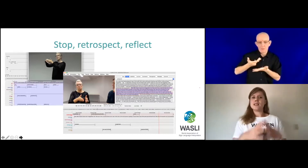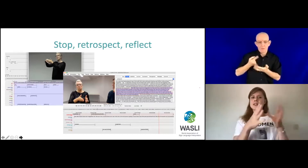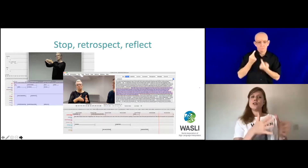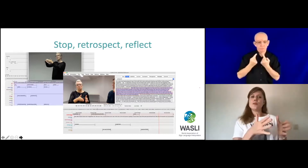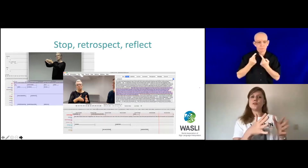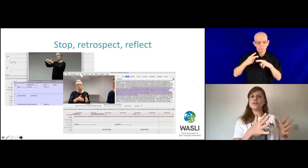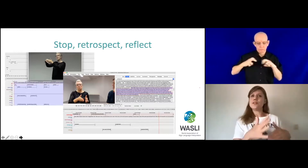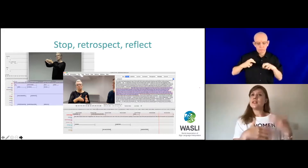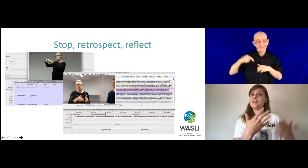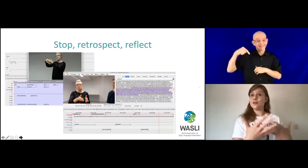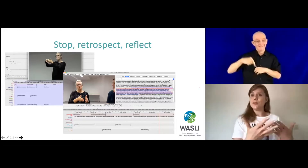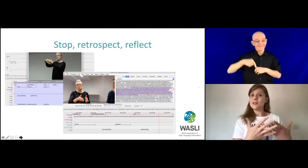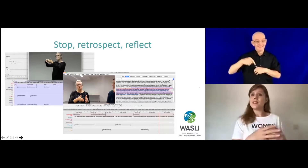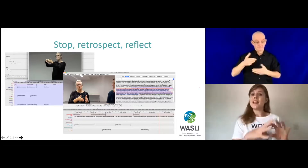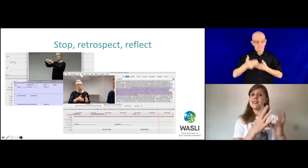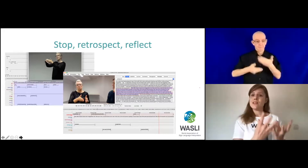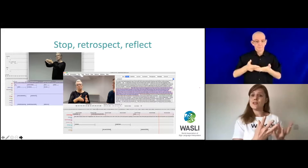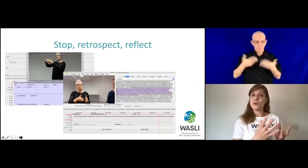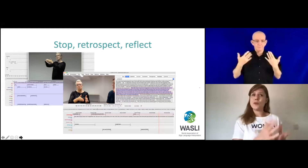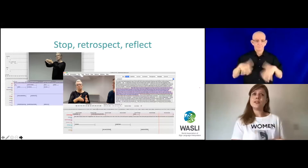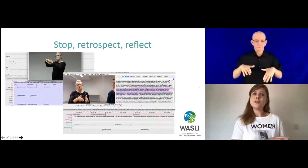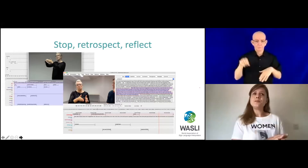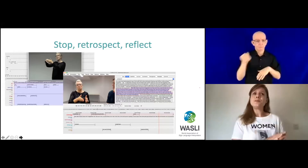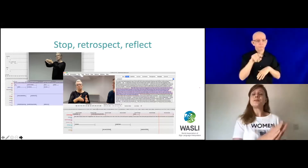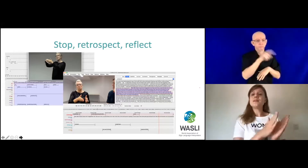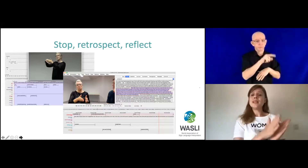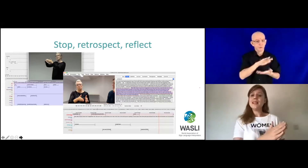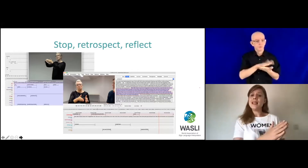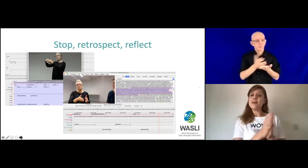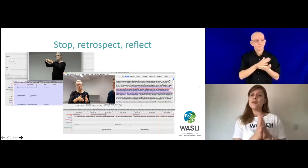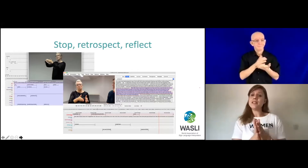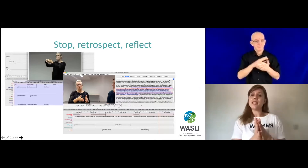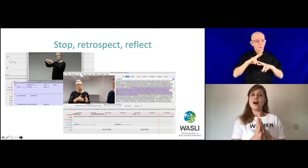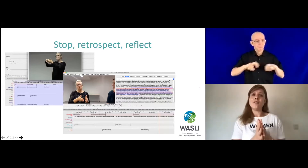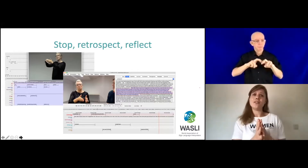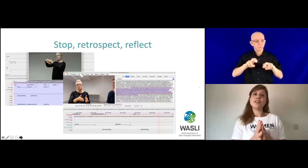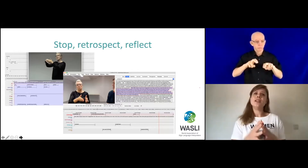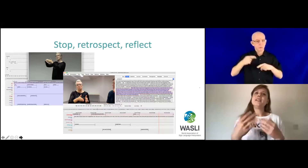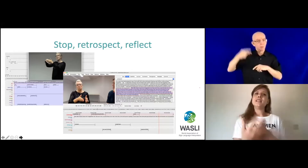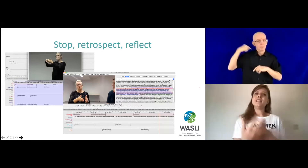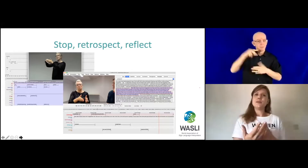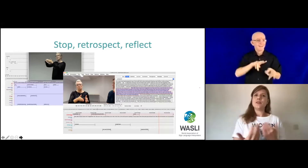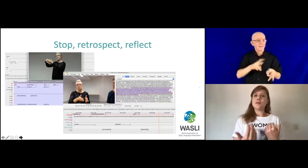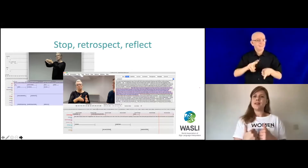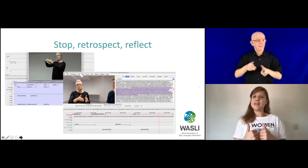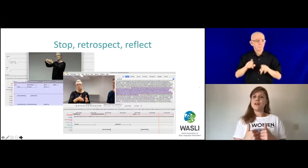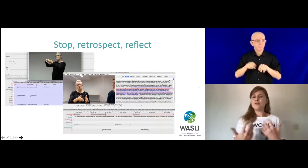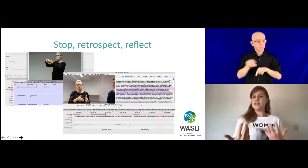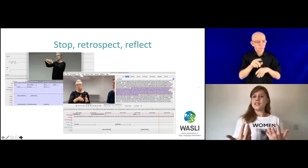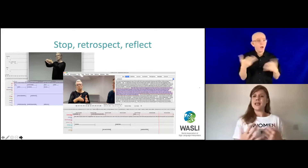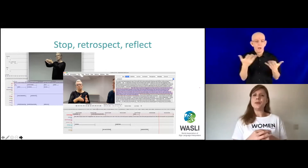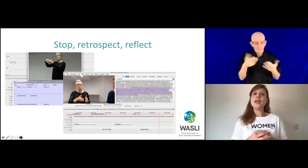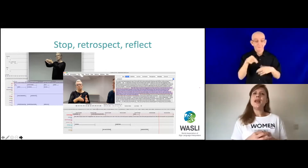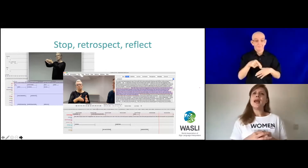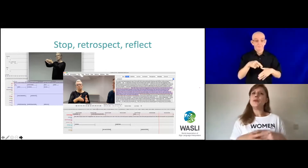that the interpreter first interprets, and this is recorded. And then immediately after, the interpreter and myself would